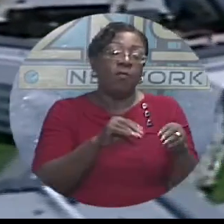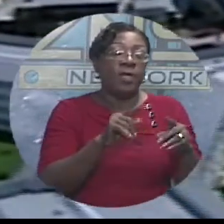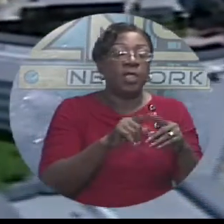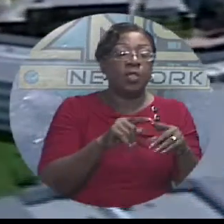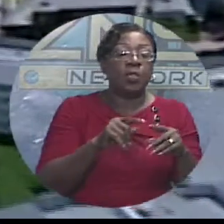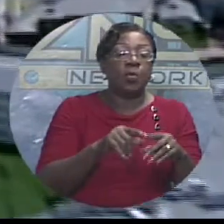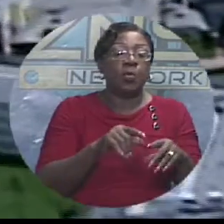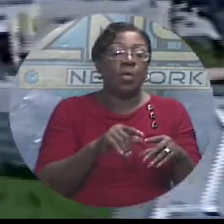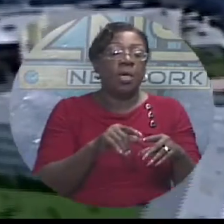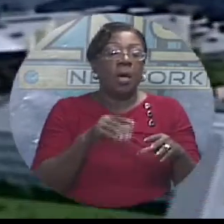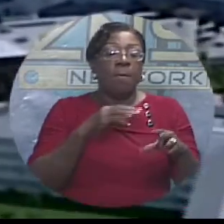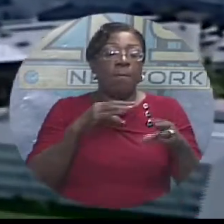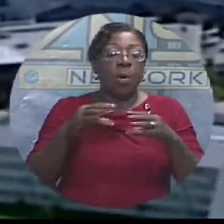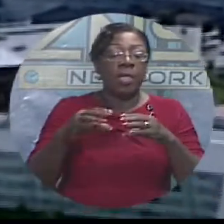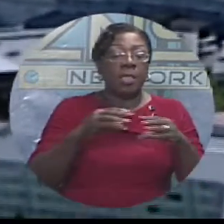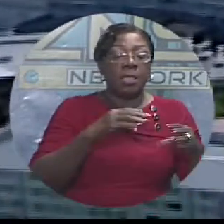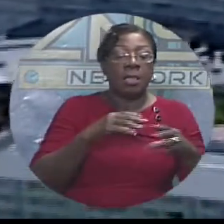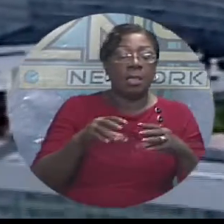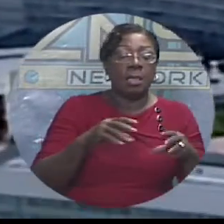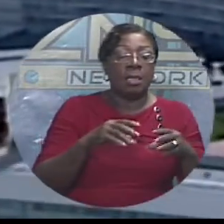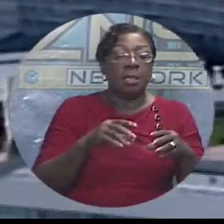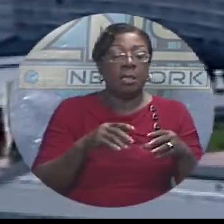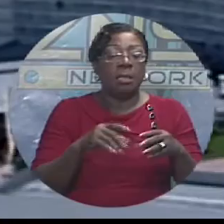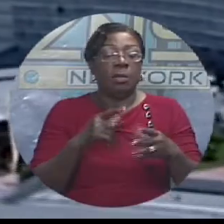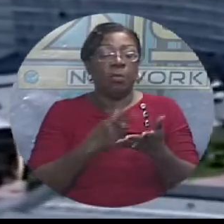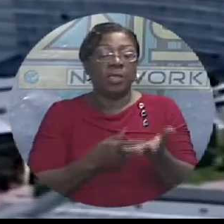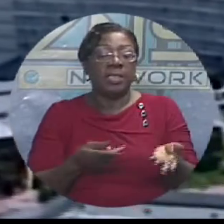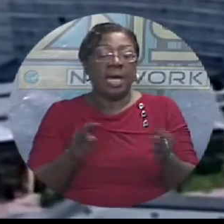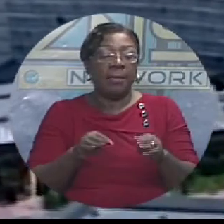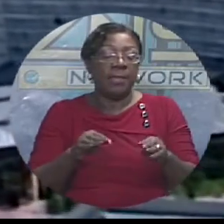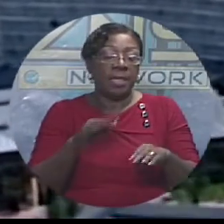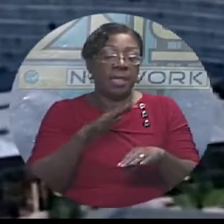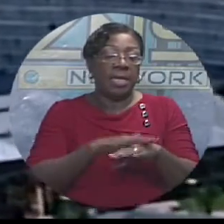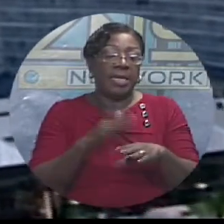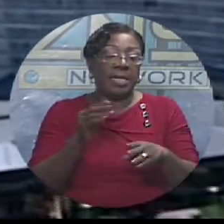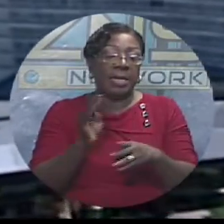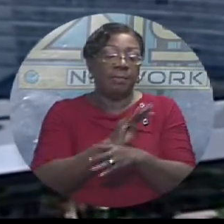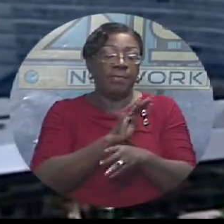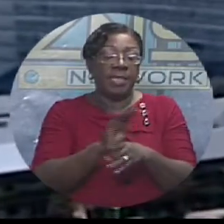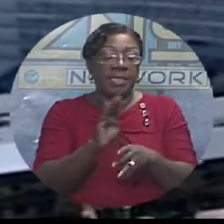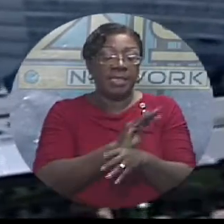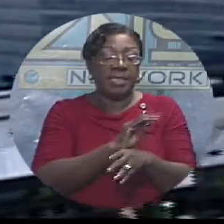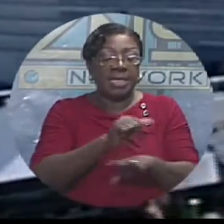industrial zone. Environmental health risk assessments, it clearly indicated no current